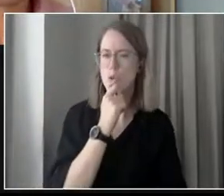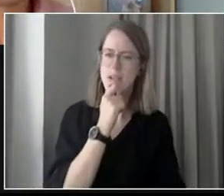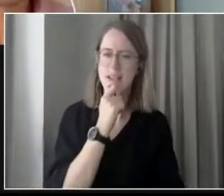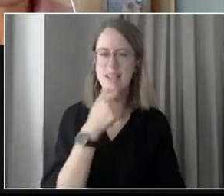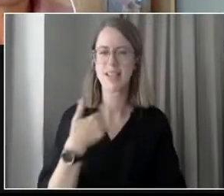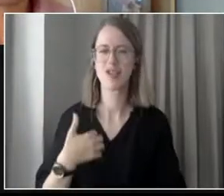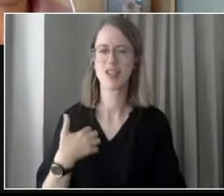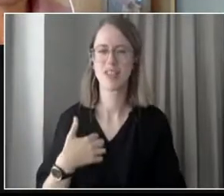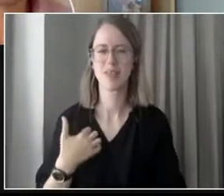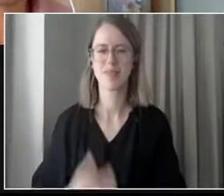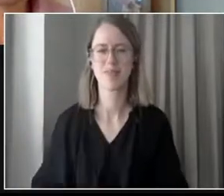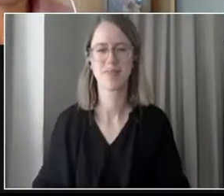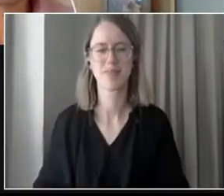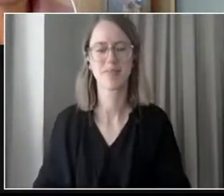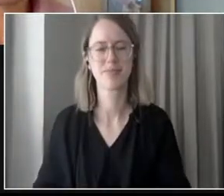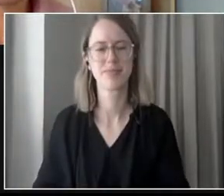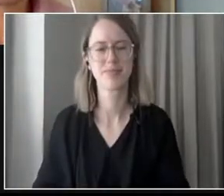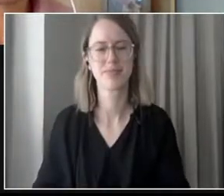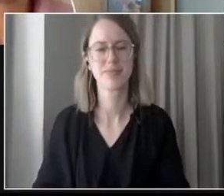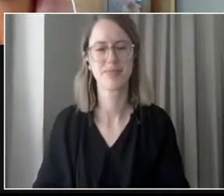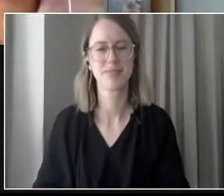question.